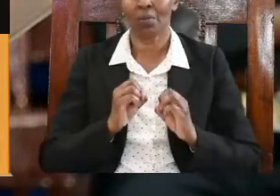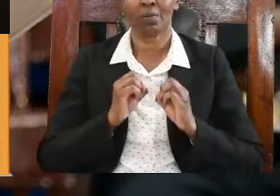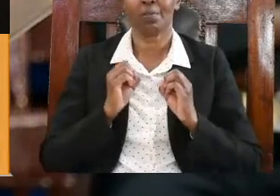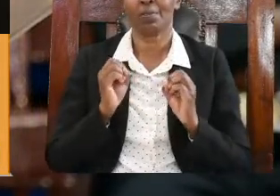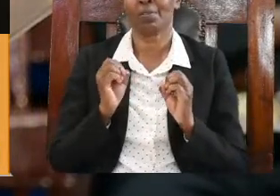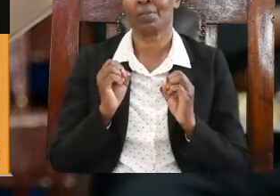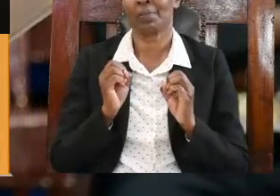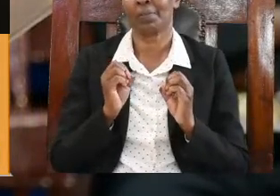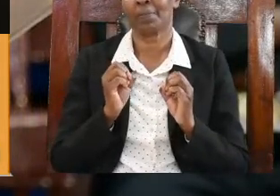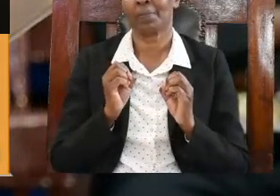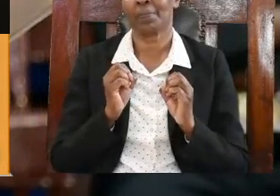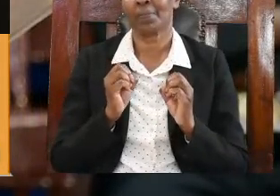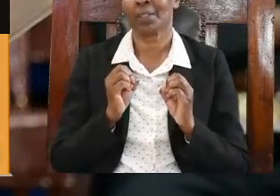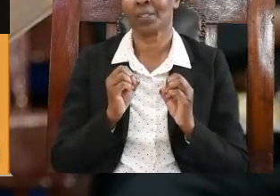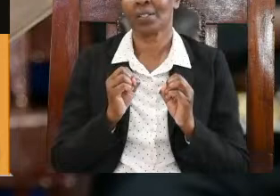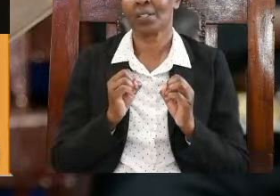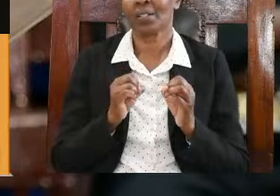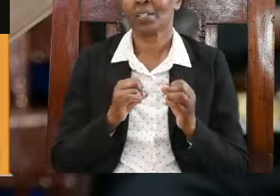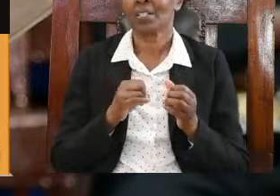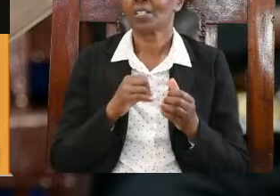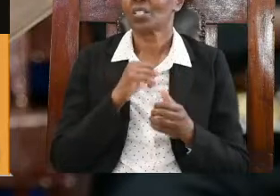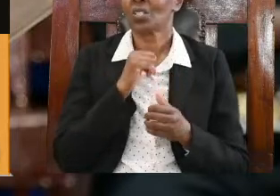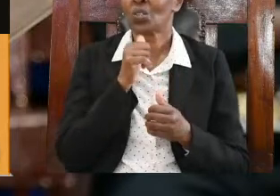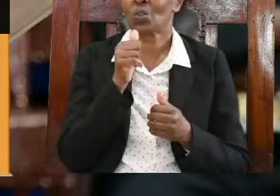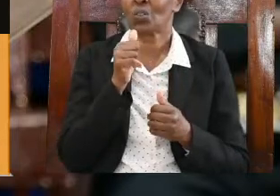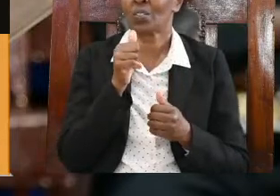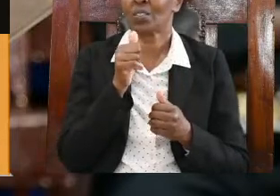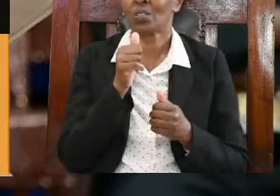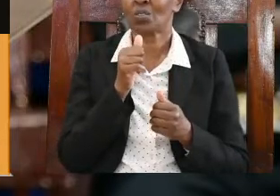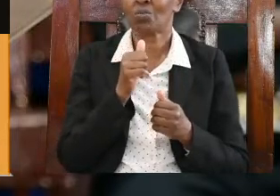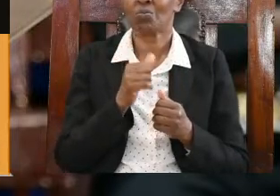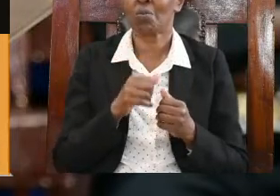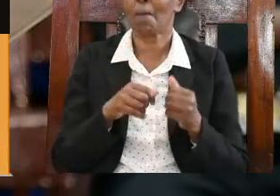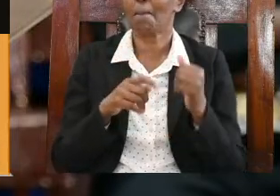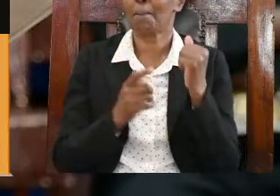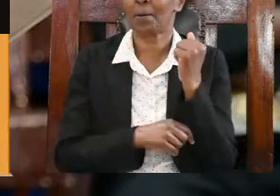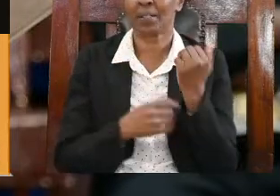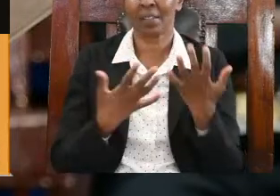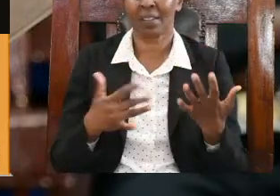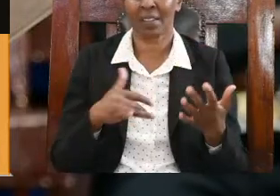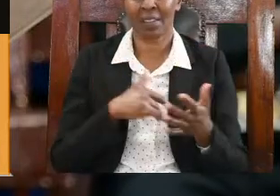It is not a wickedness. He's not talking about lust.